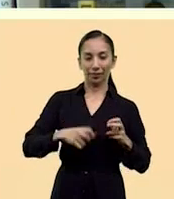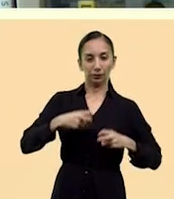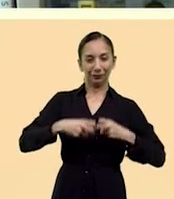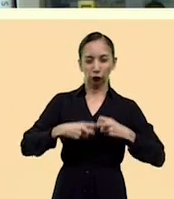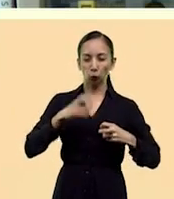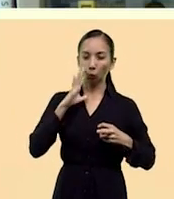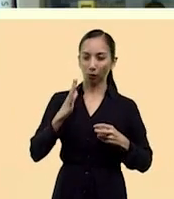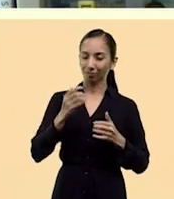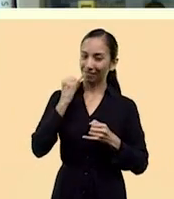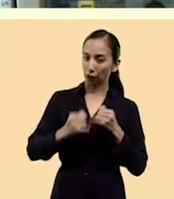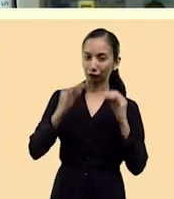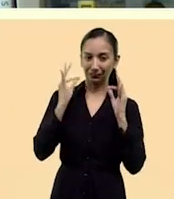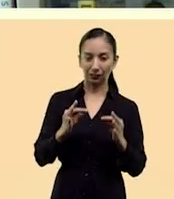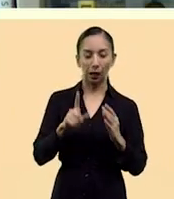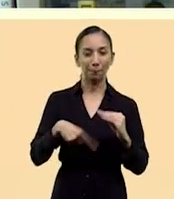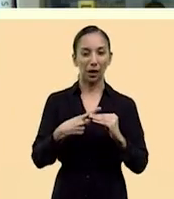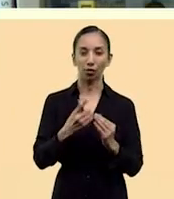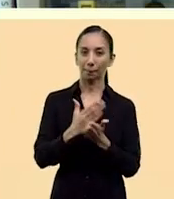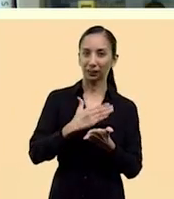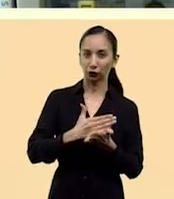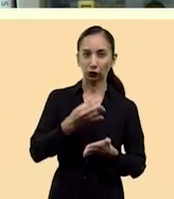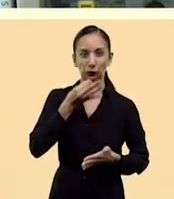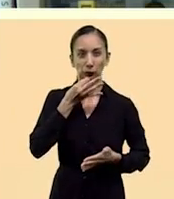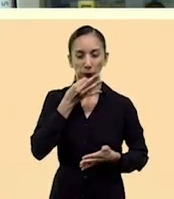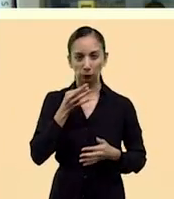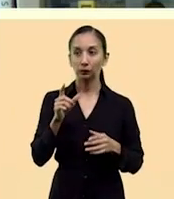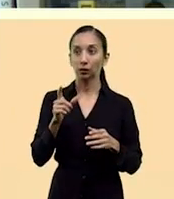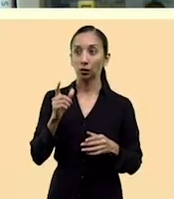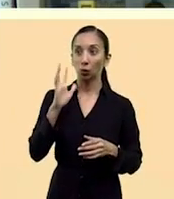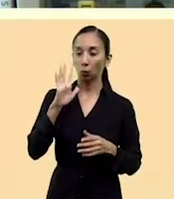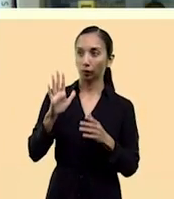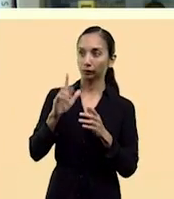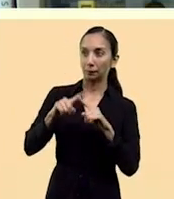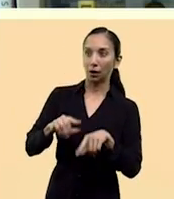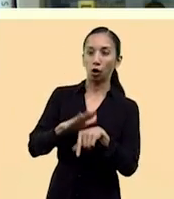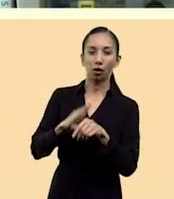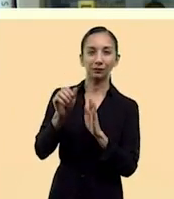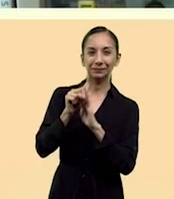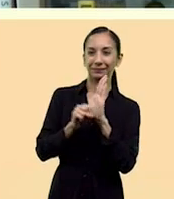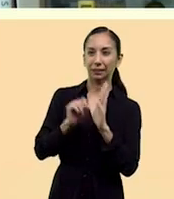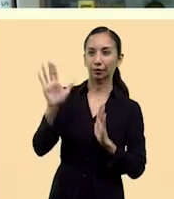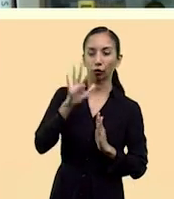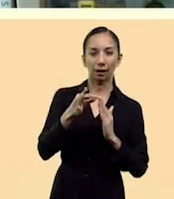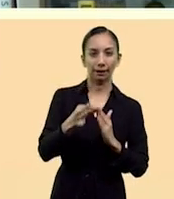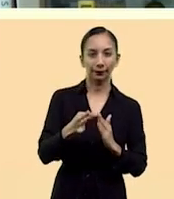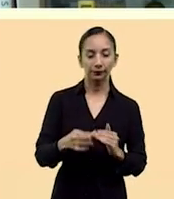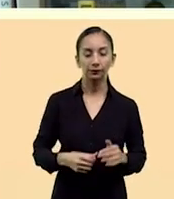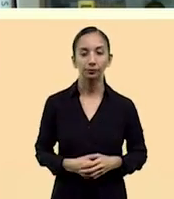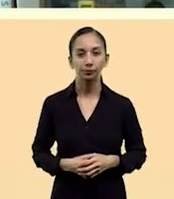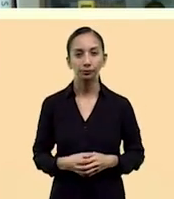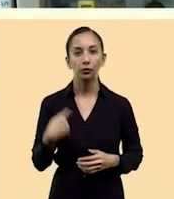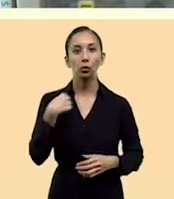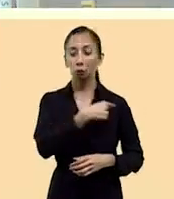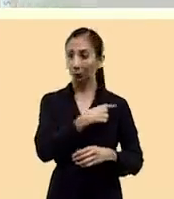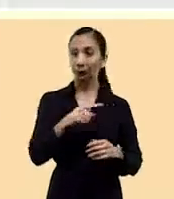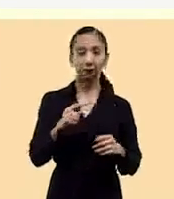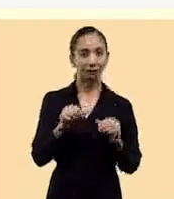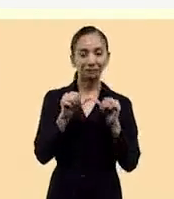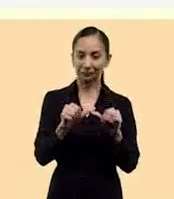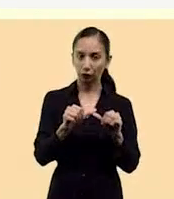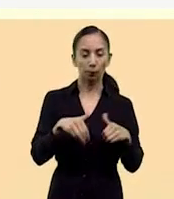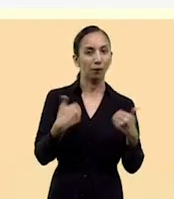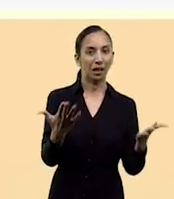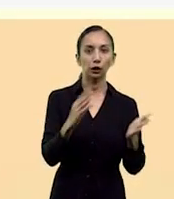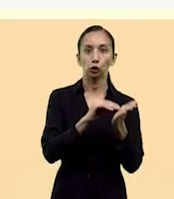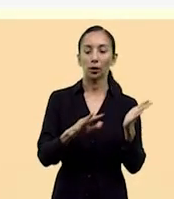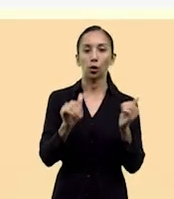final decisions about the budget for the coming school year as the state issues further guidance. We continue to make progress in providing every